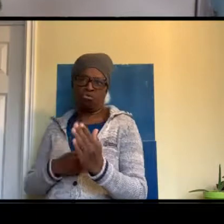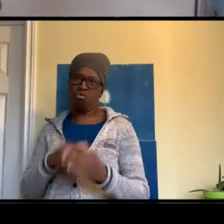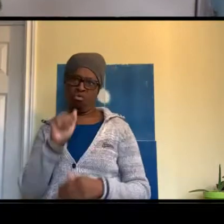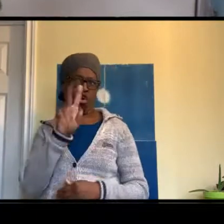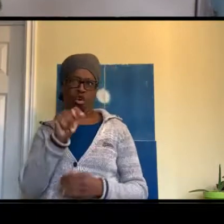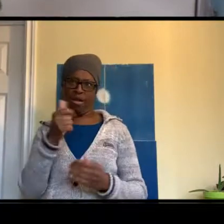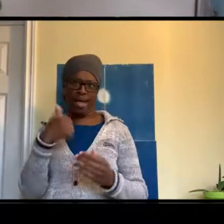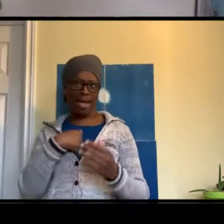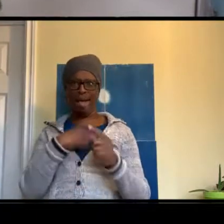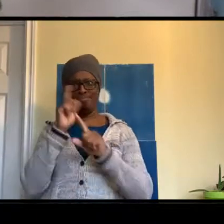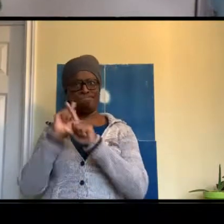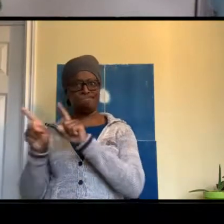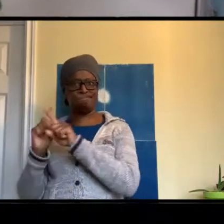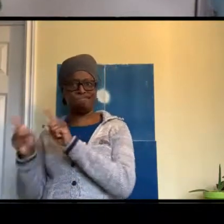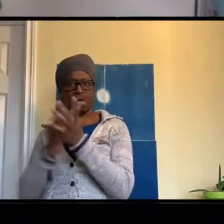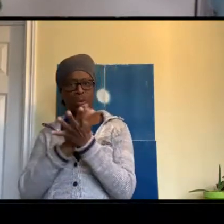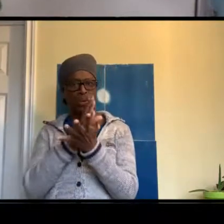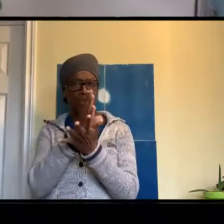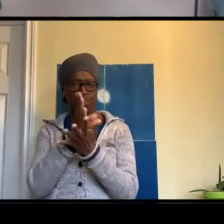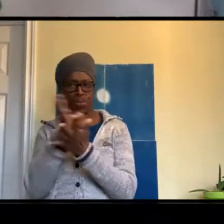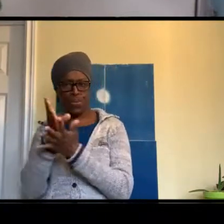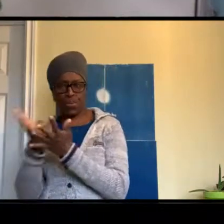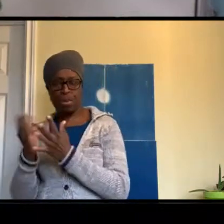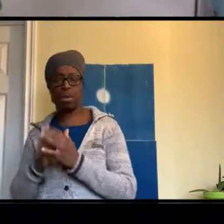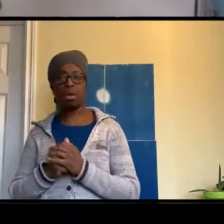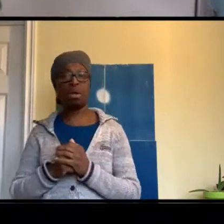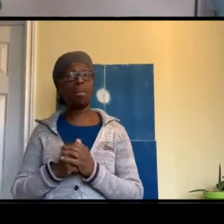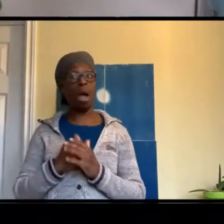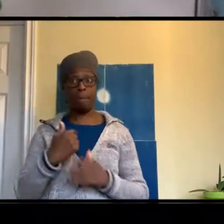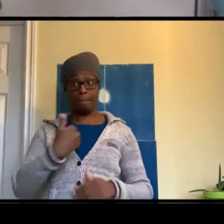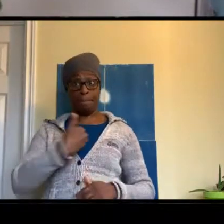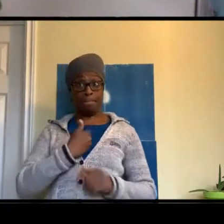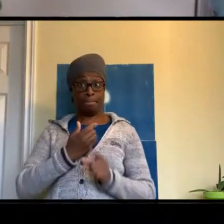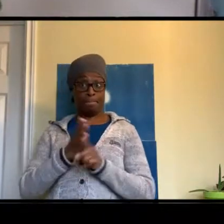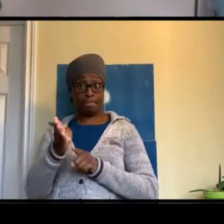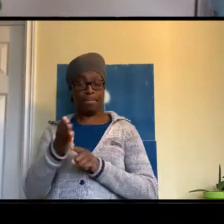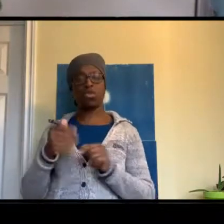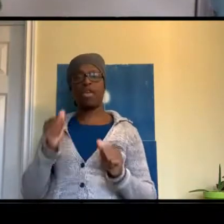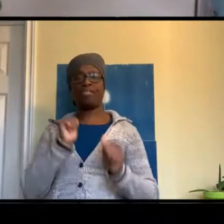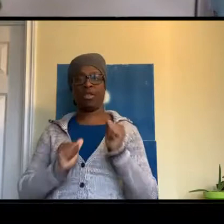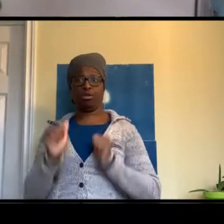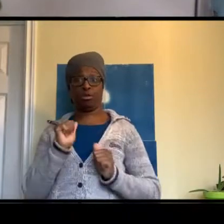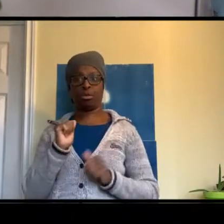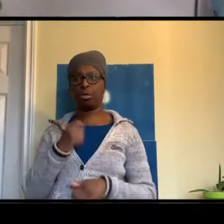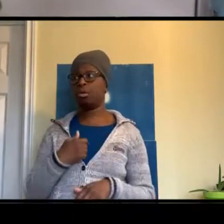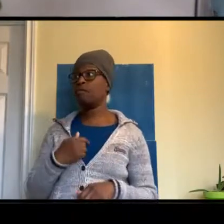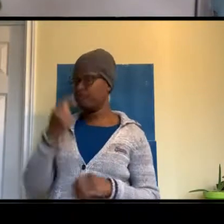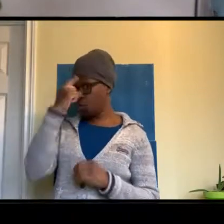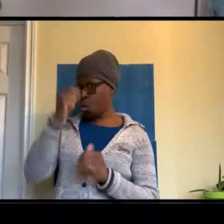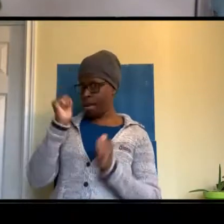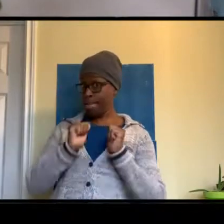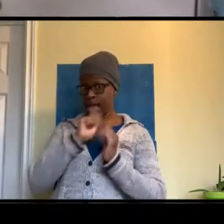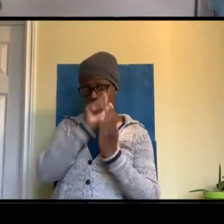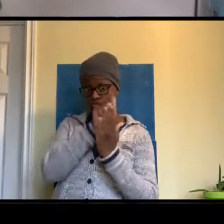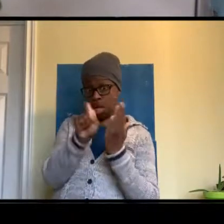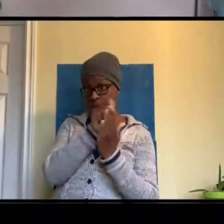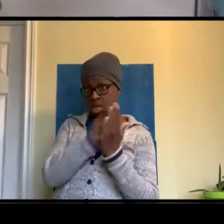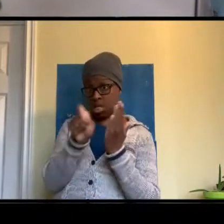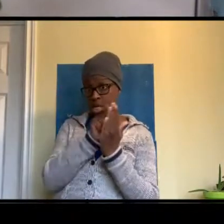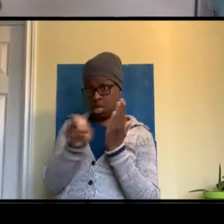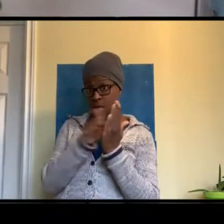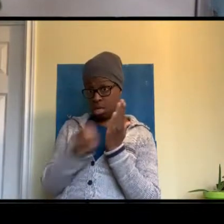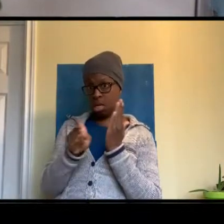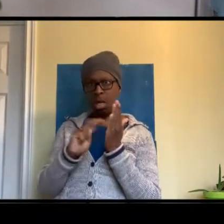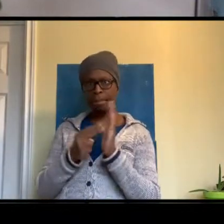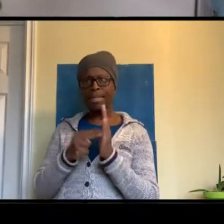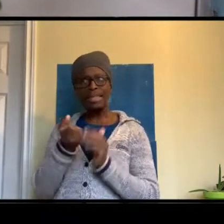make a theater presentation, to make a play. And so if you're a playwright and you want to apply for the